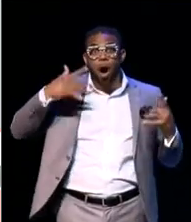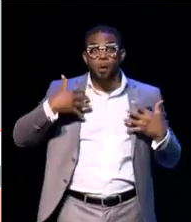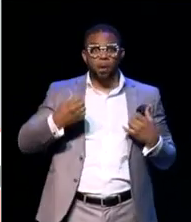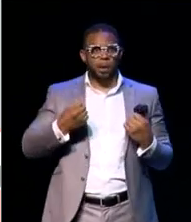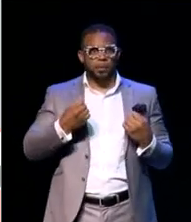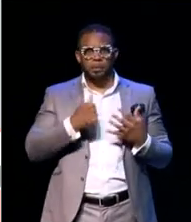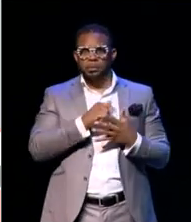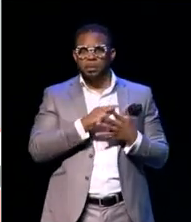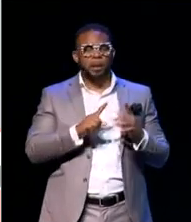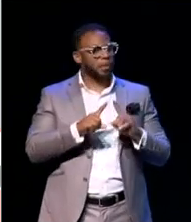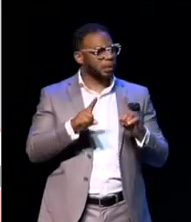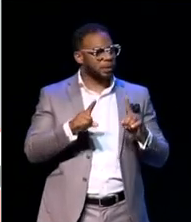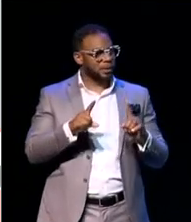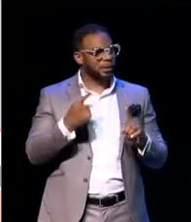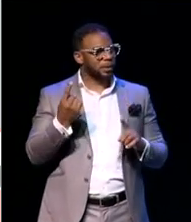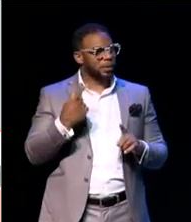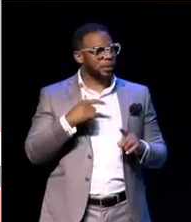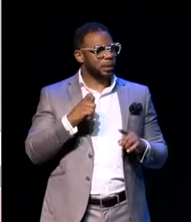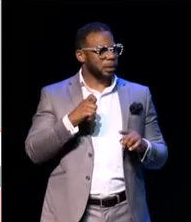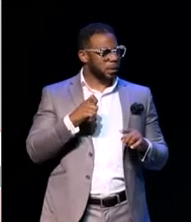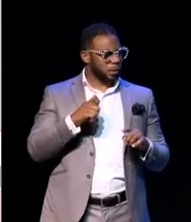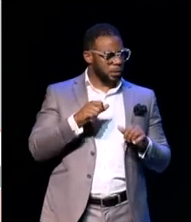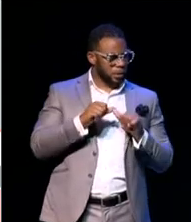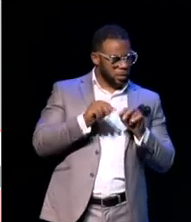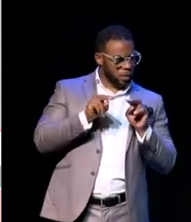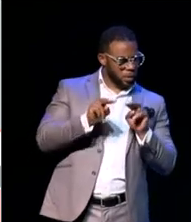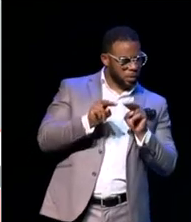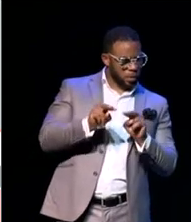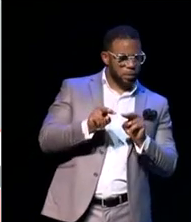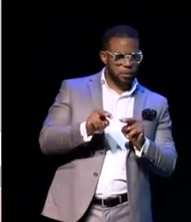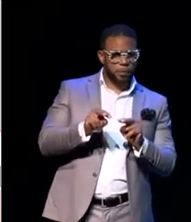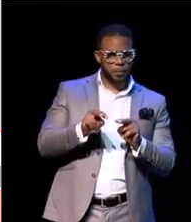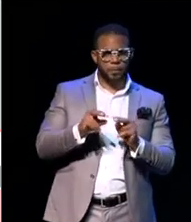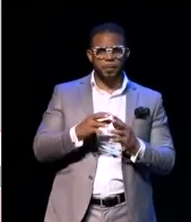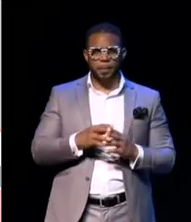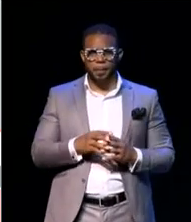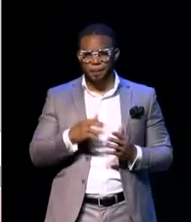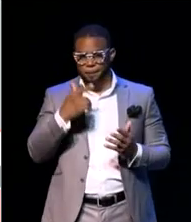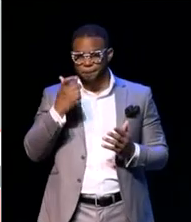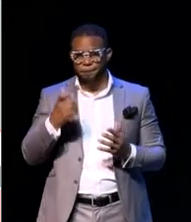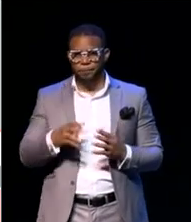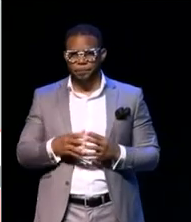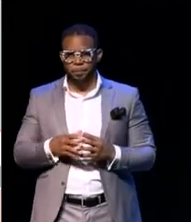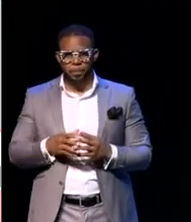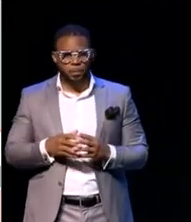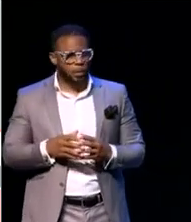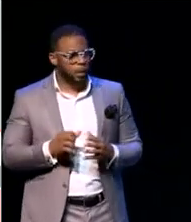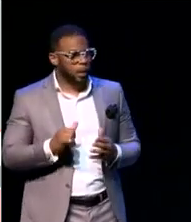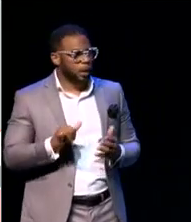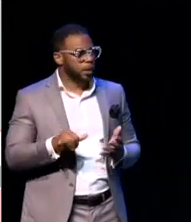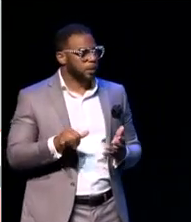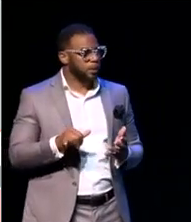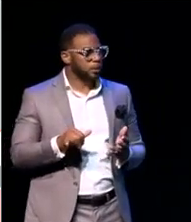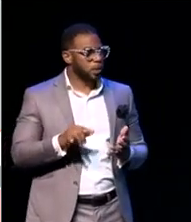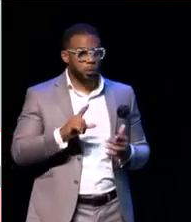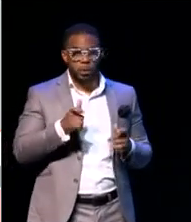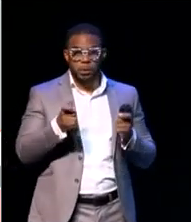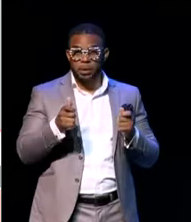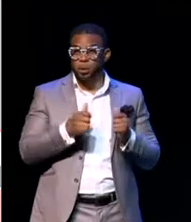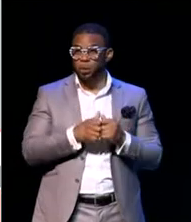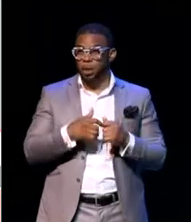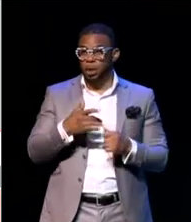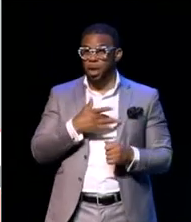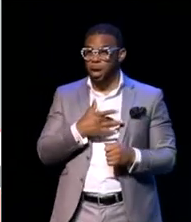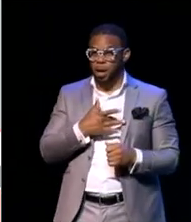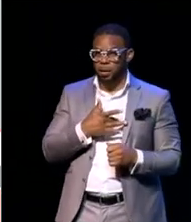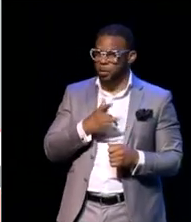recovered. But it's something we need to continue to keep our eye on because, it's when you're dealing with the